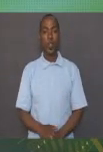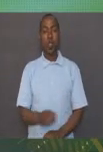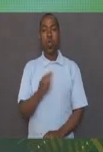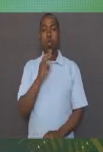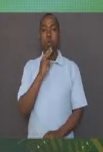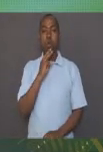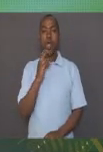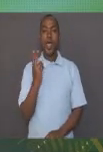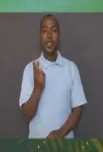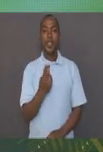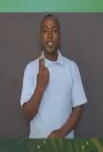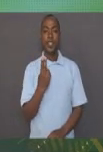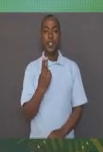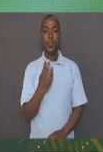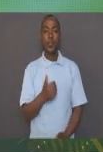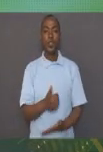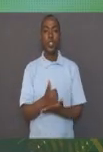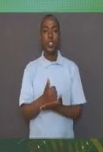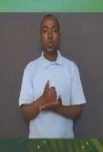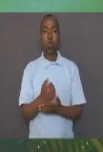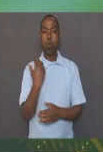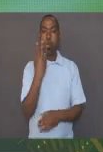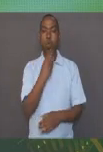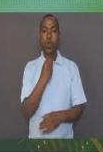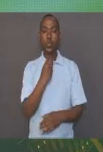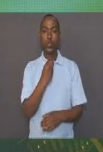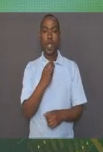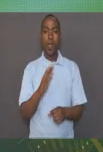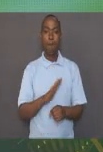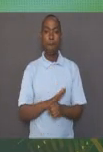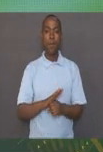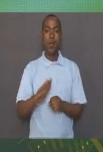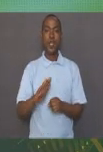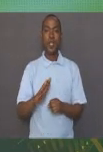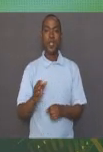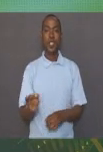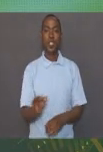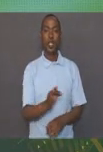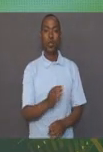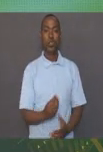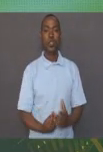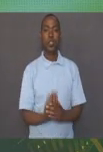be used efficiently and effectively in crop growth.